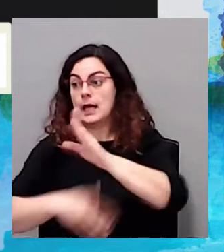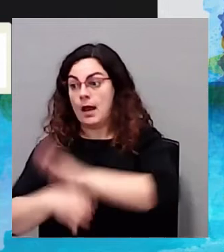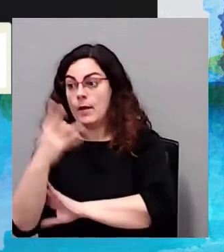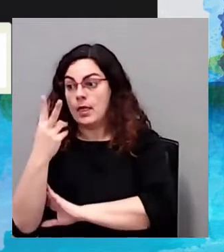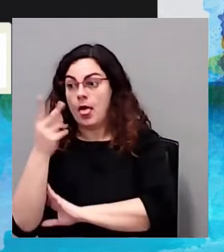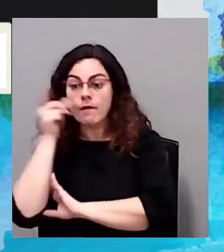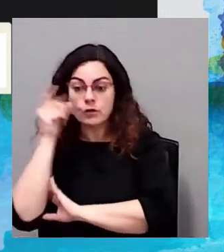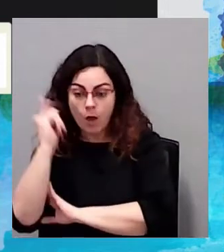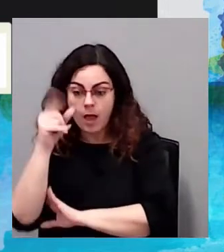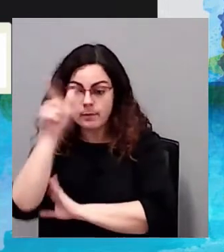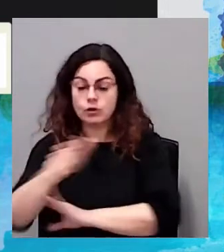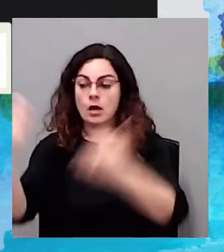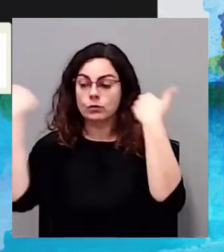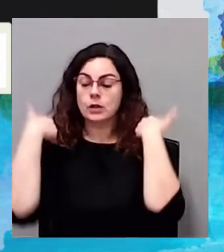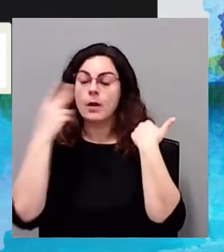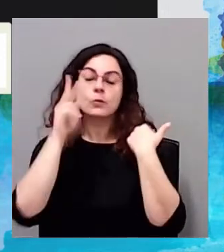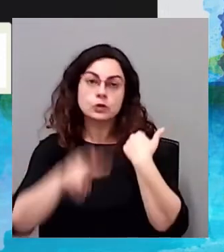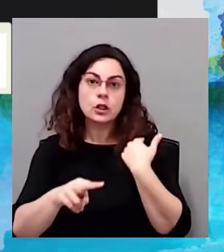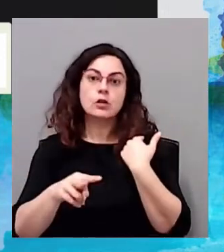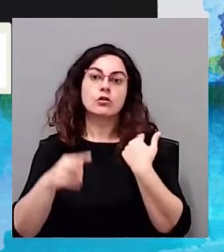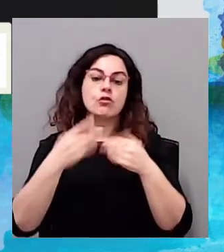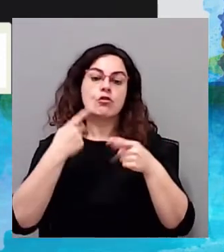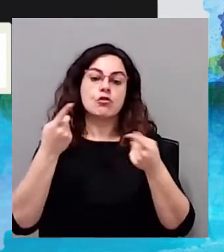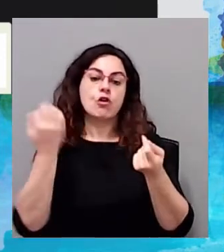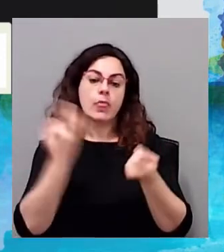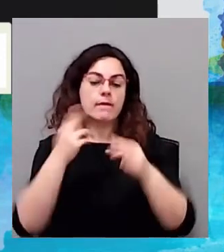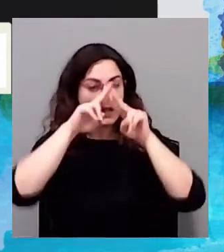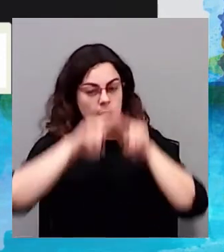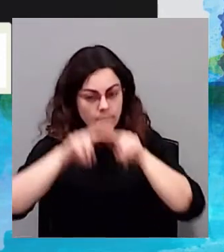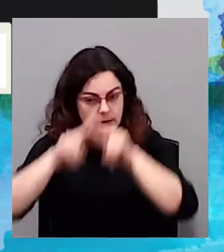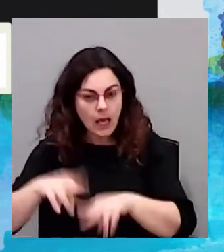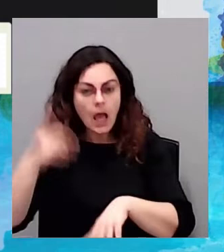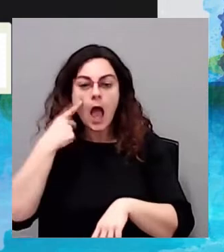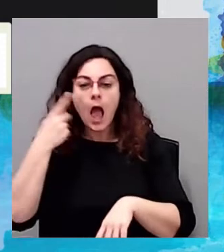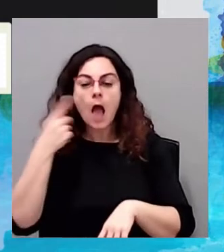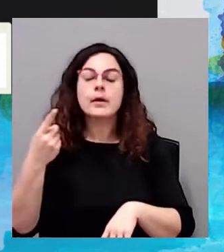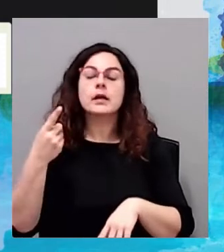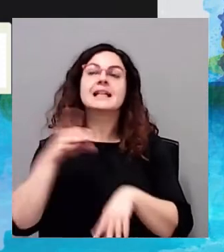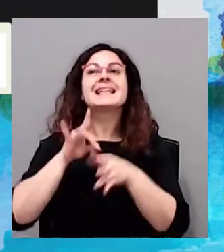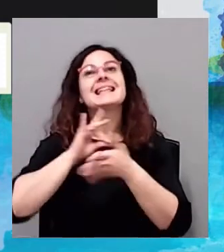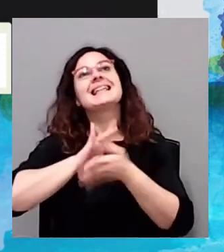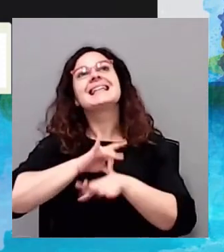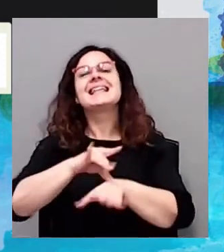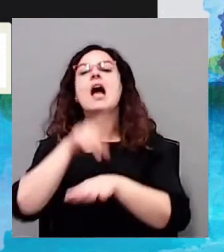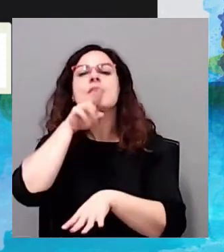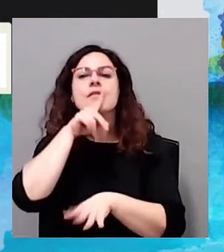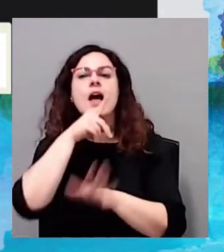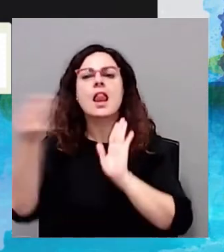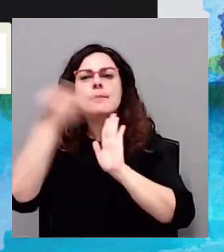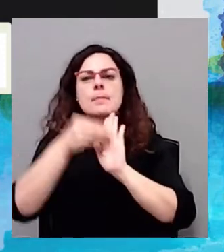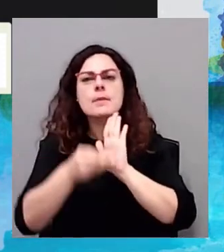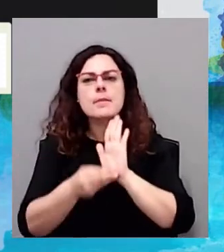low vision evaluate it, the design and production of the images, and then the verbal guide